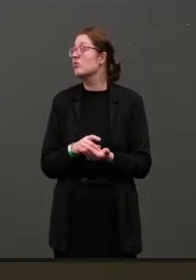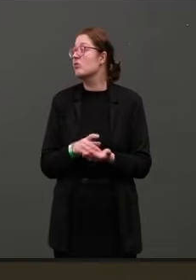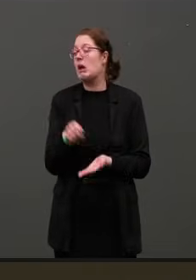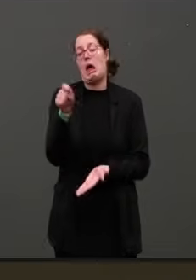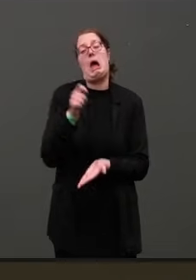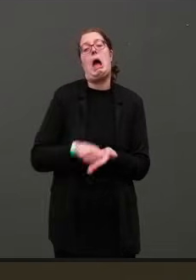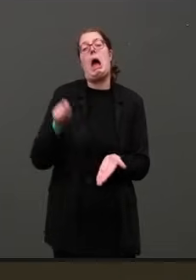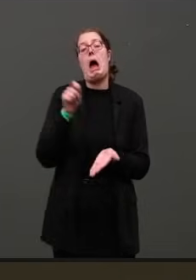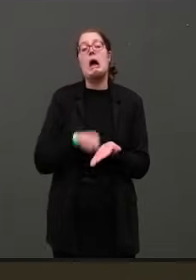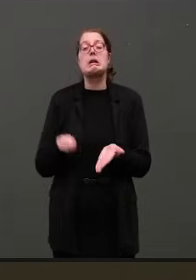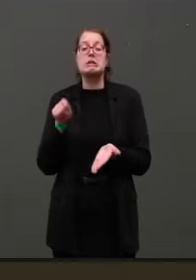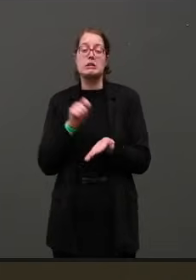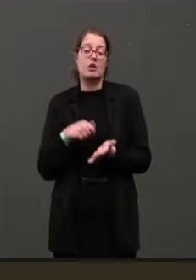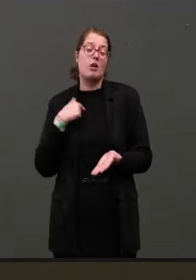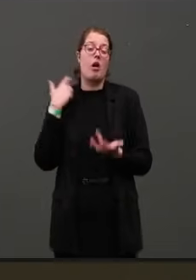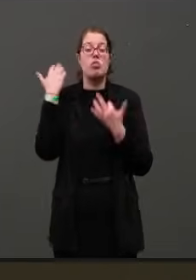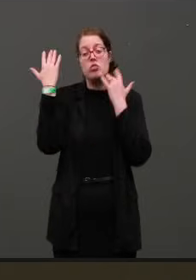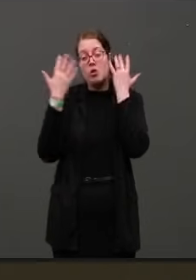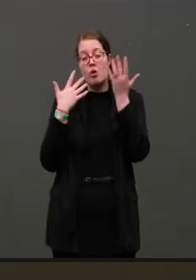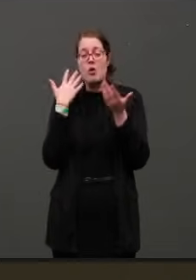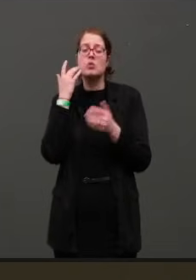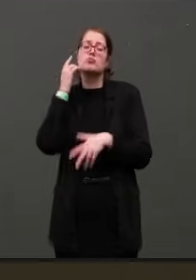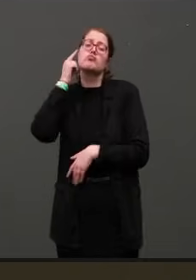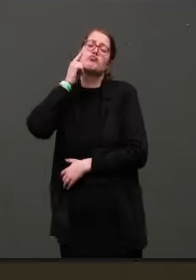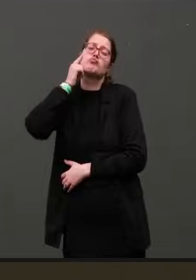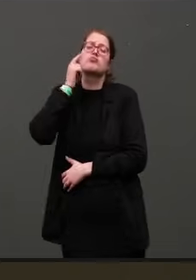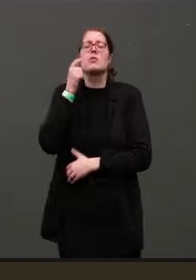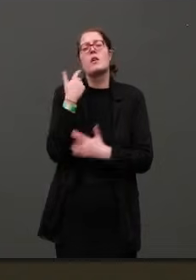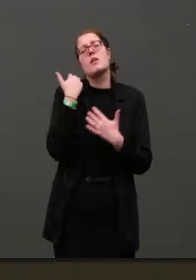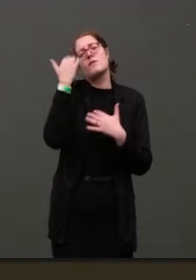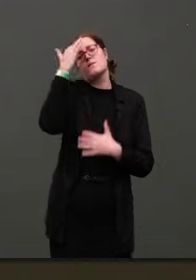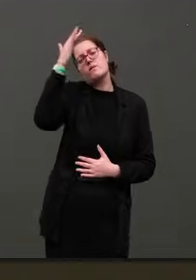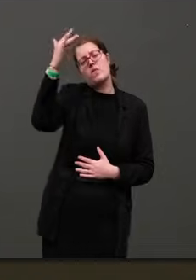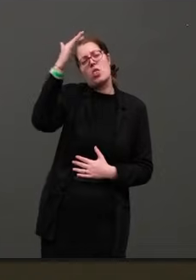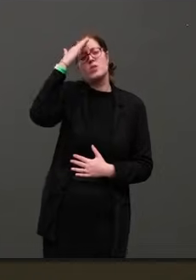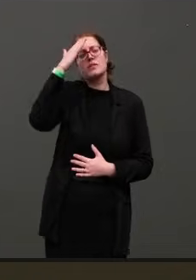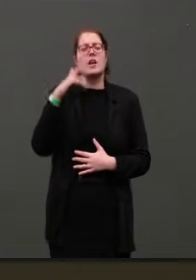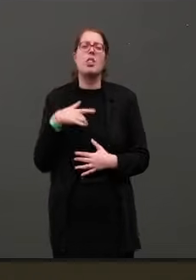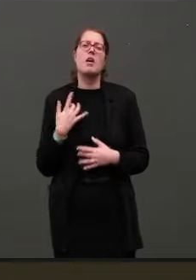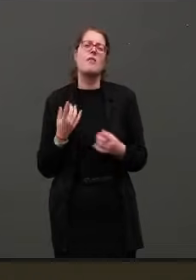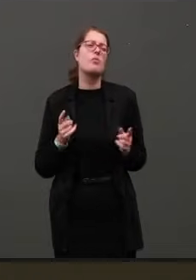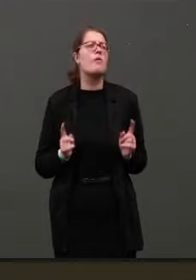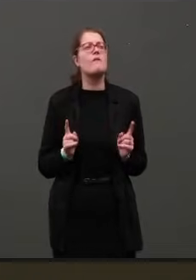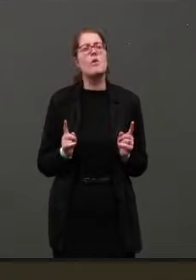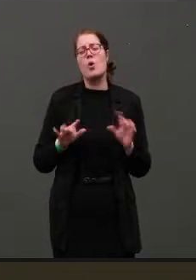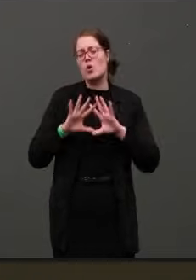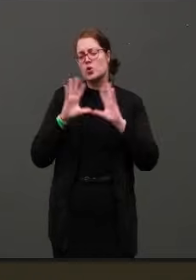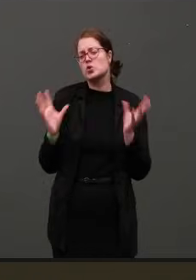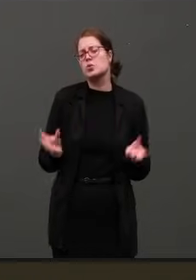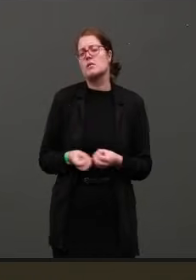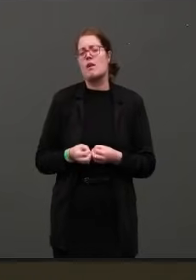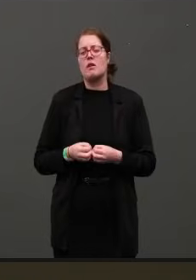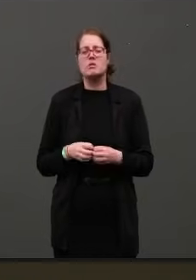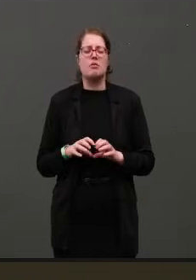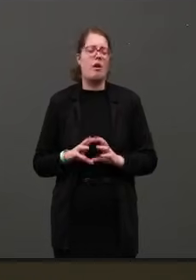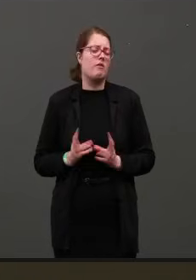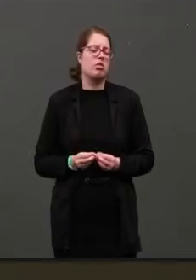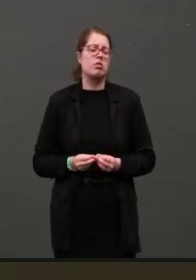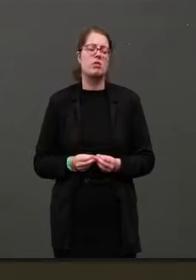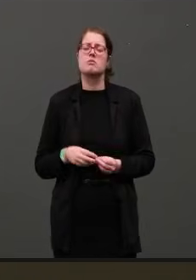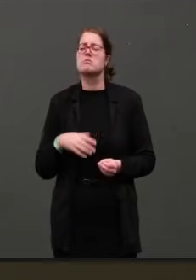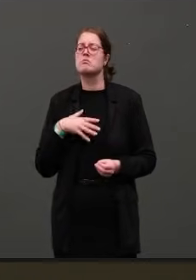our thoughts, musings, and philosophies on the meaning of life, the universe, and everything. The problem for